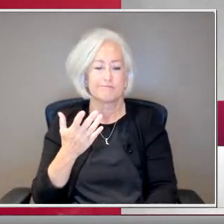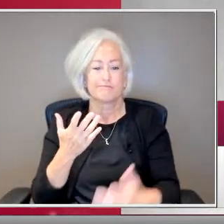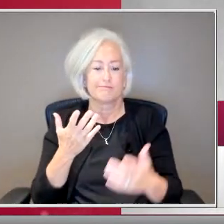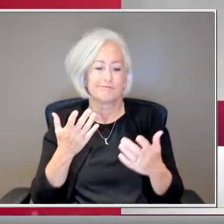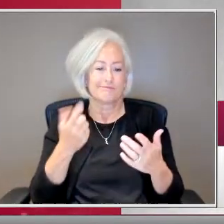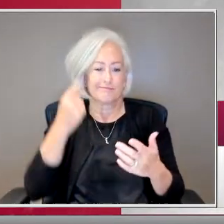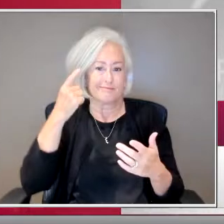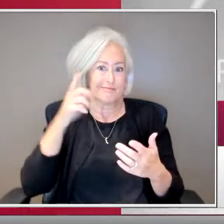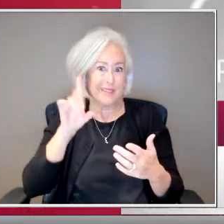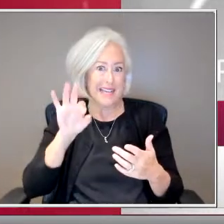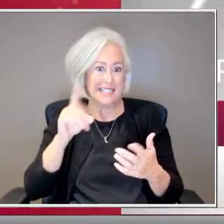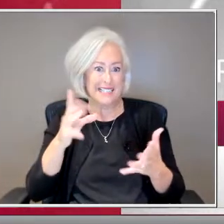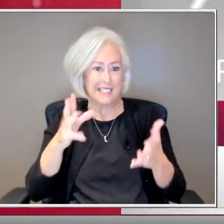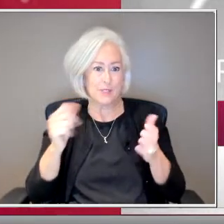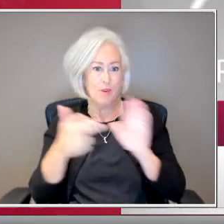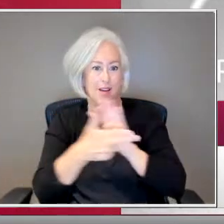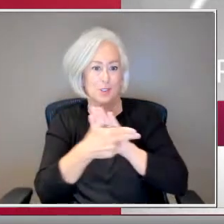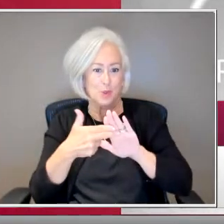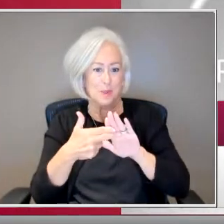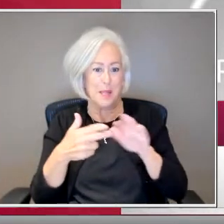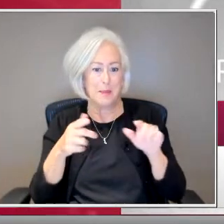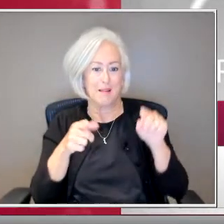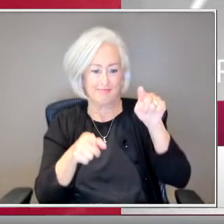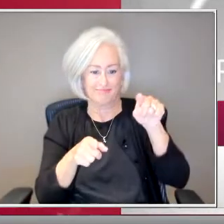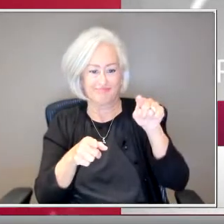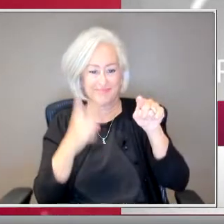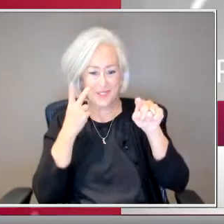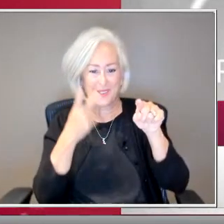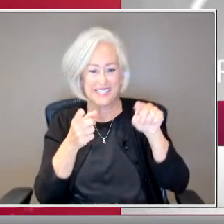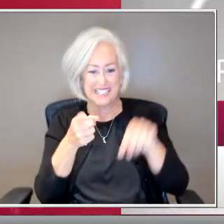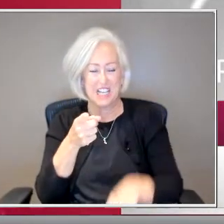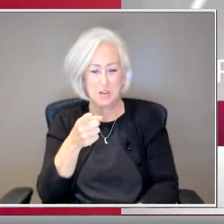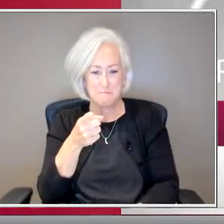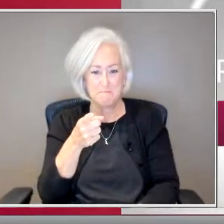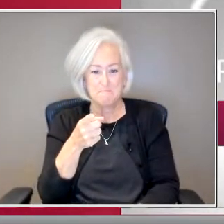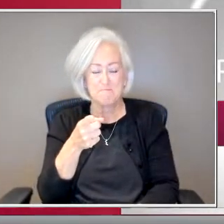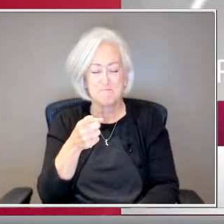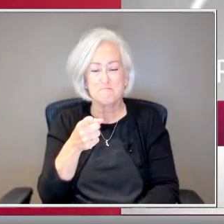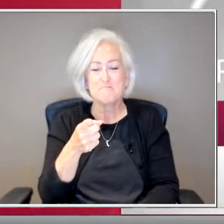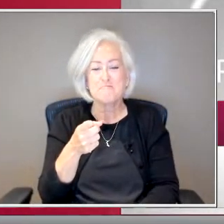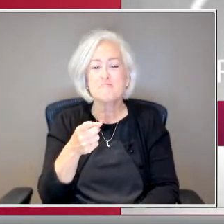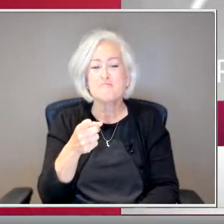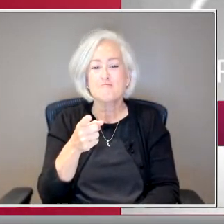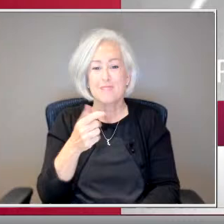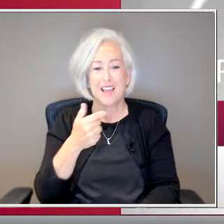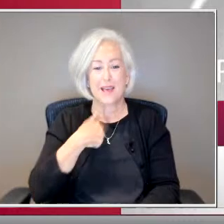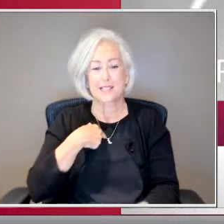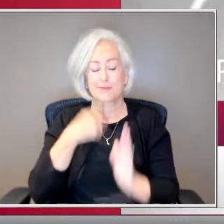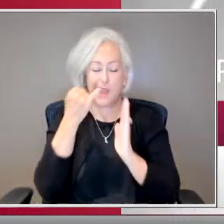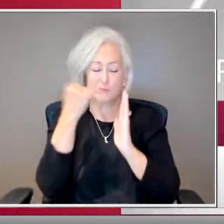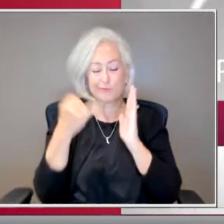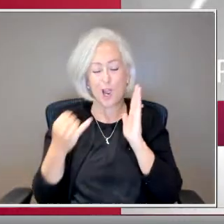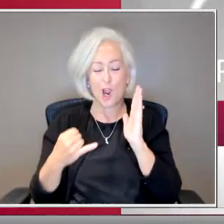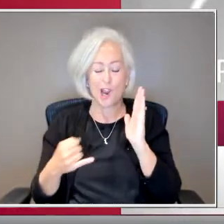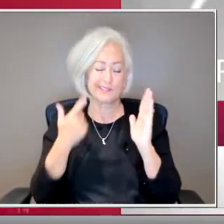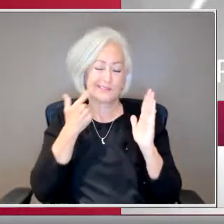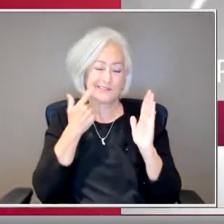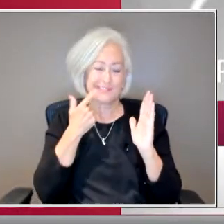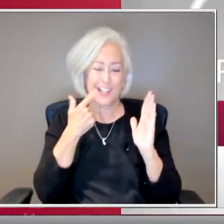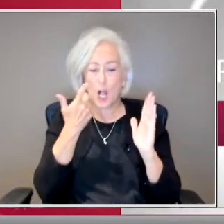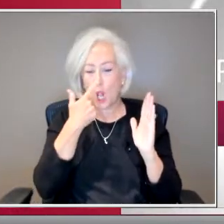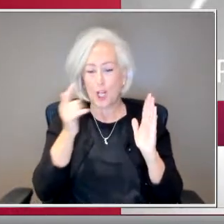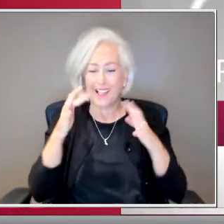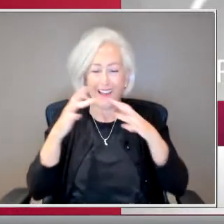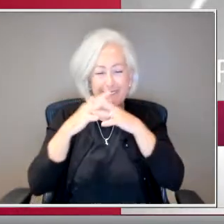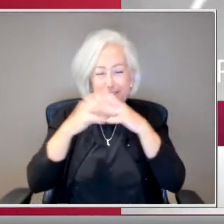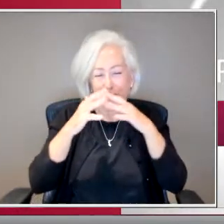image to show, that's all me drawing that on. Like marking like a football move. Yeah, well, that's